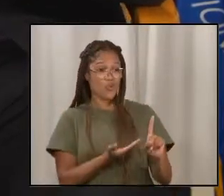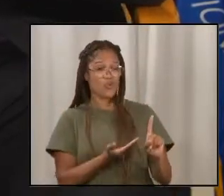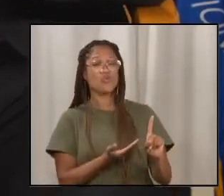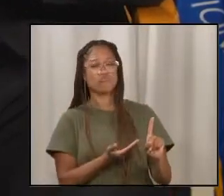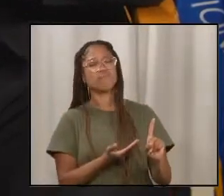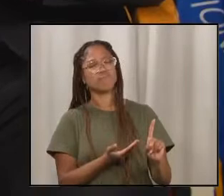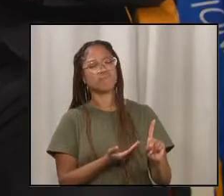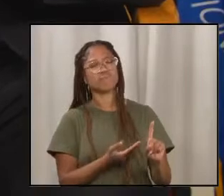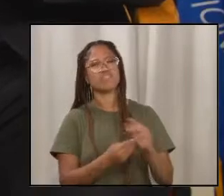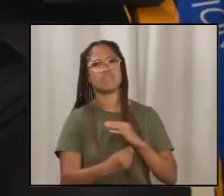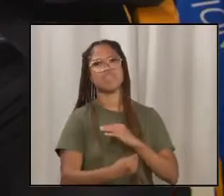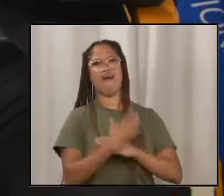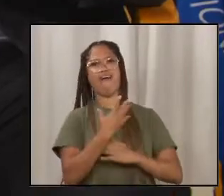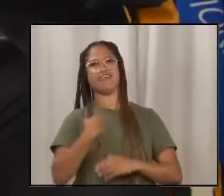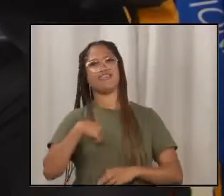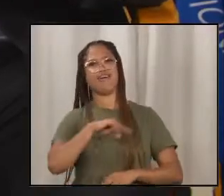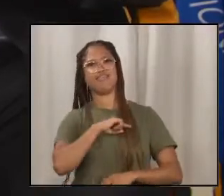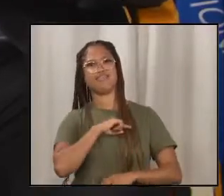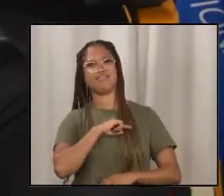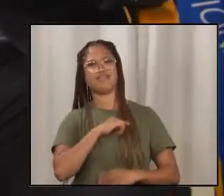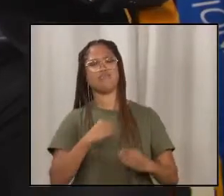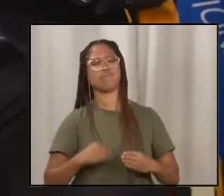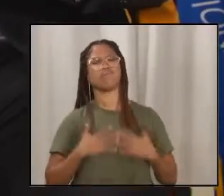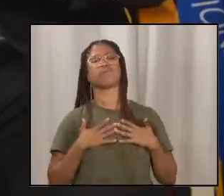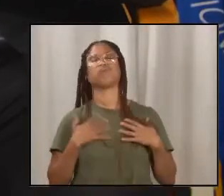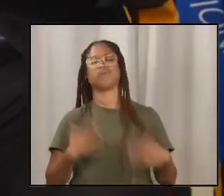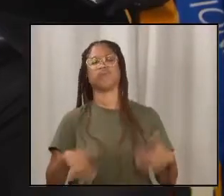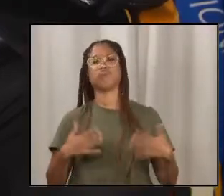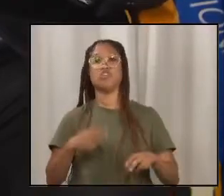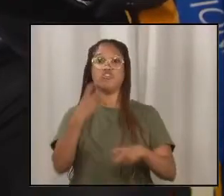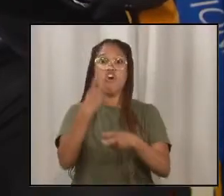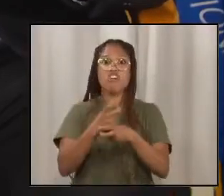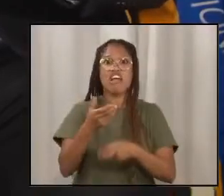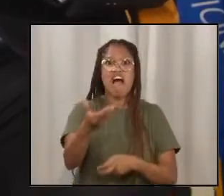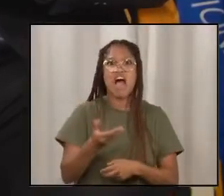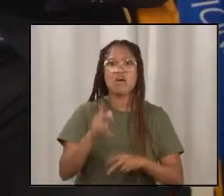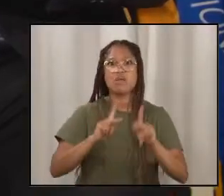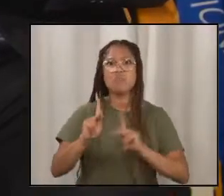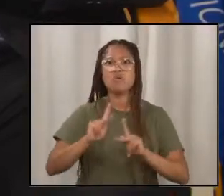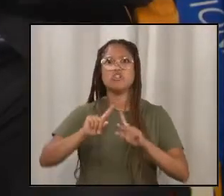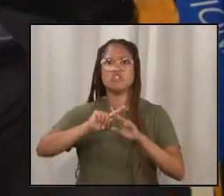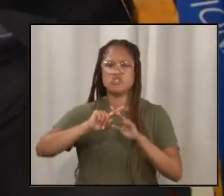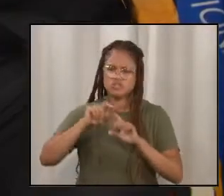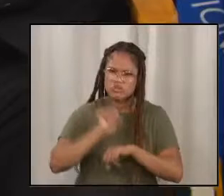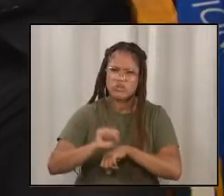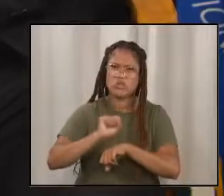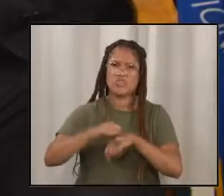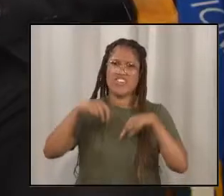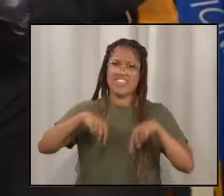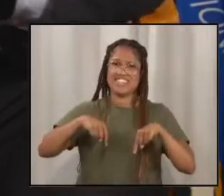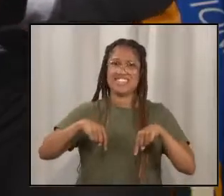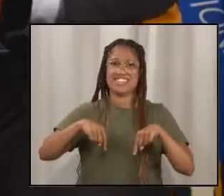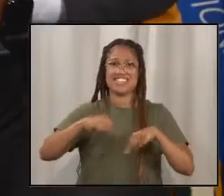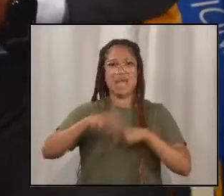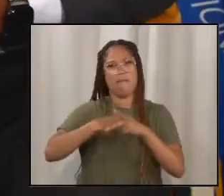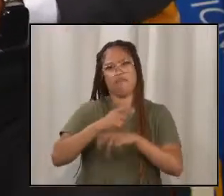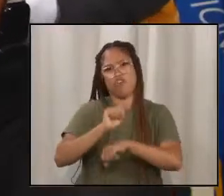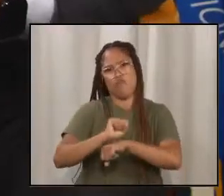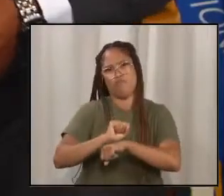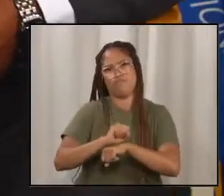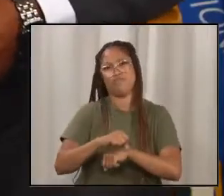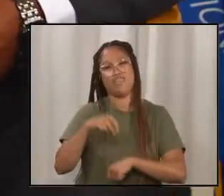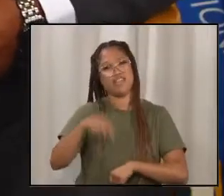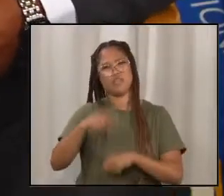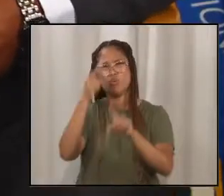take a life of public service, because it's hard to hire, it's hard to bring people in, because this is mission work, right? But